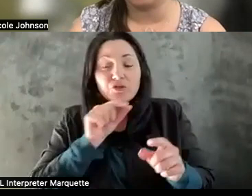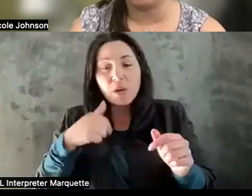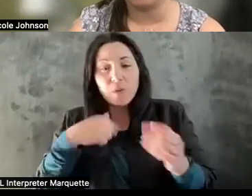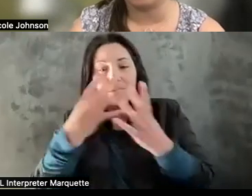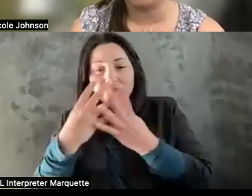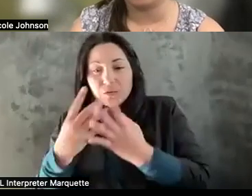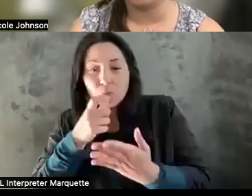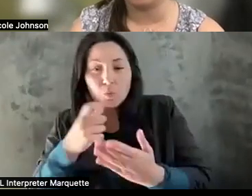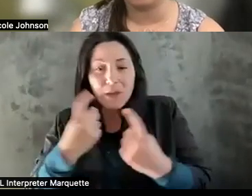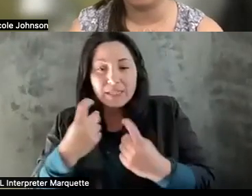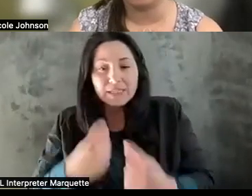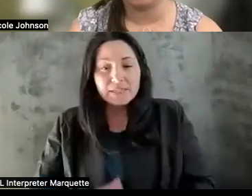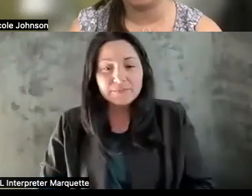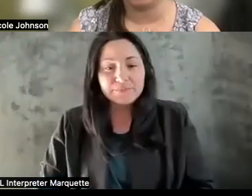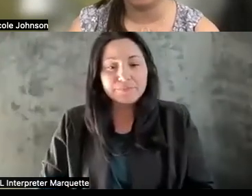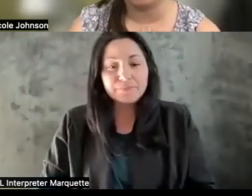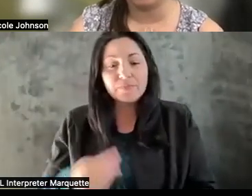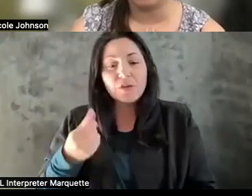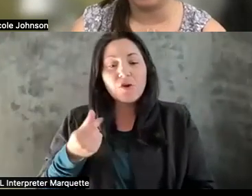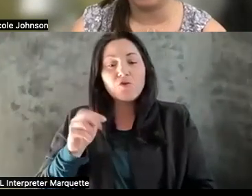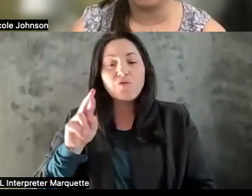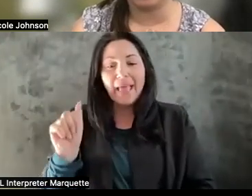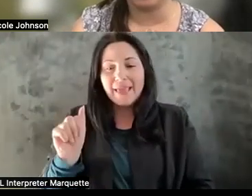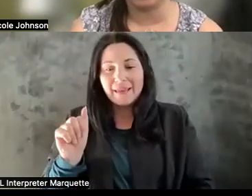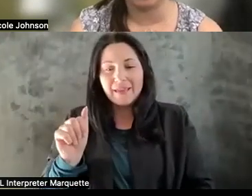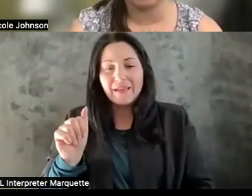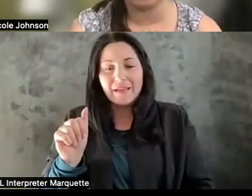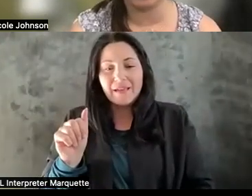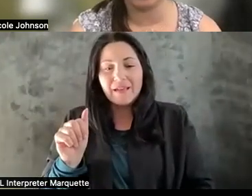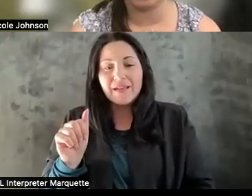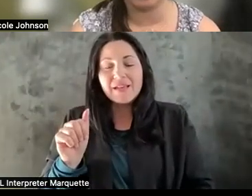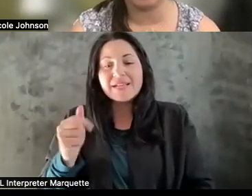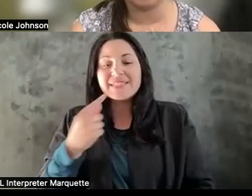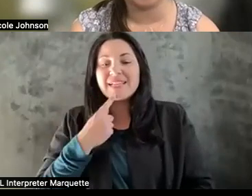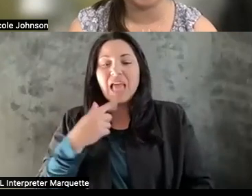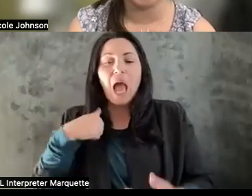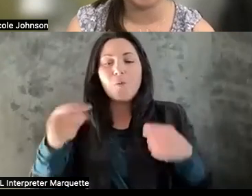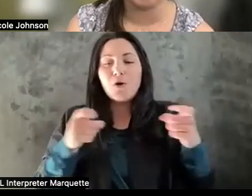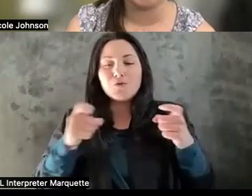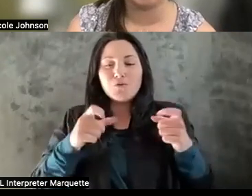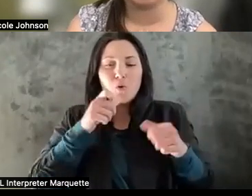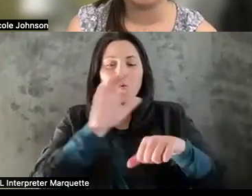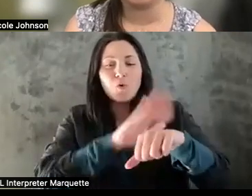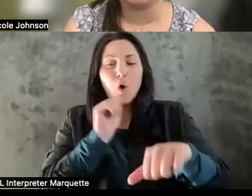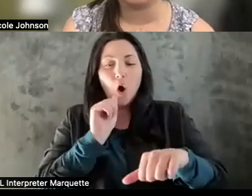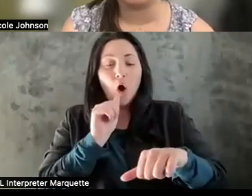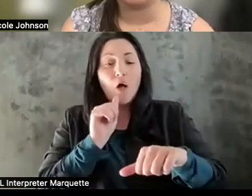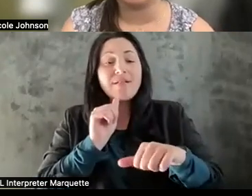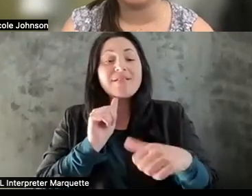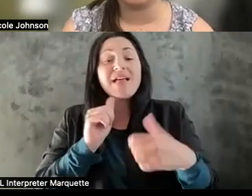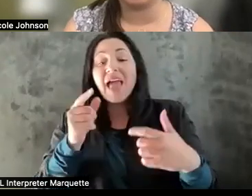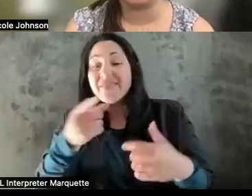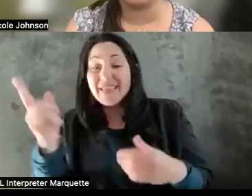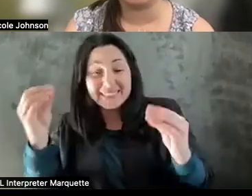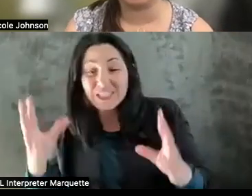questions. Awesome. I will play the MC here, and whoever wants to chime in on a